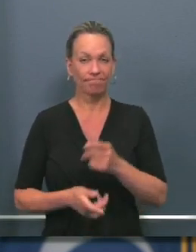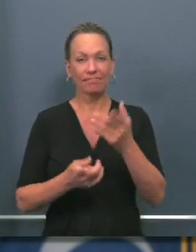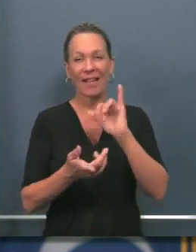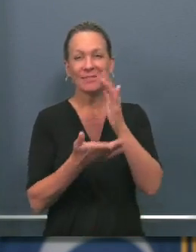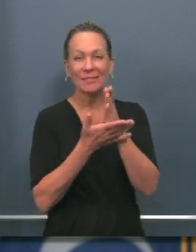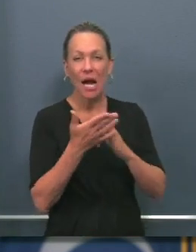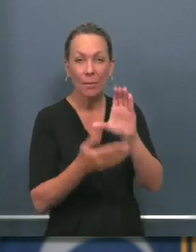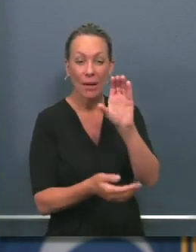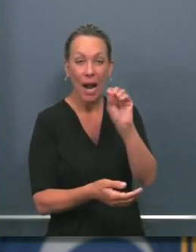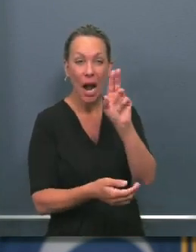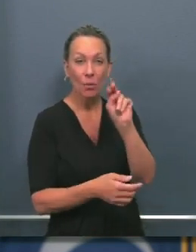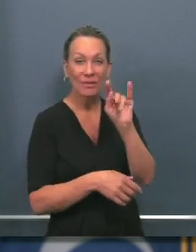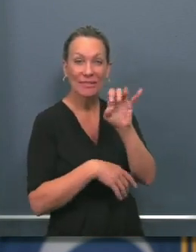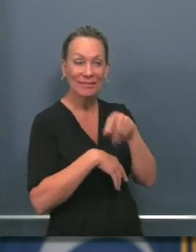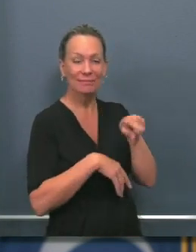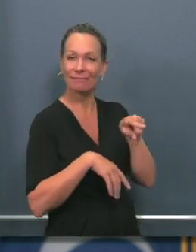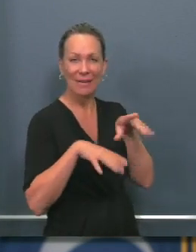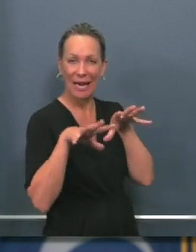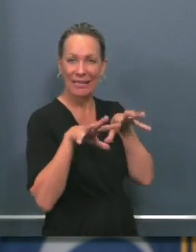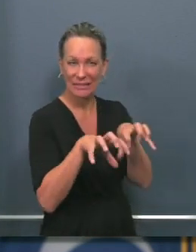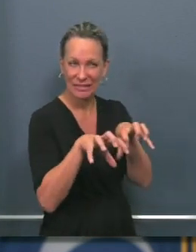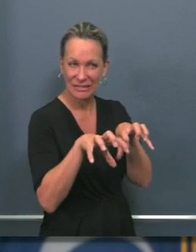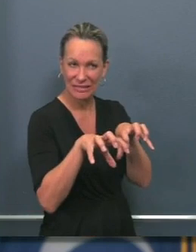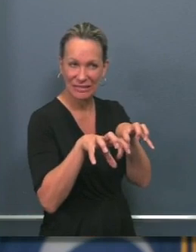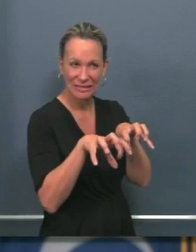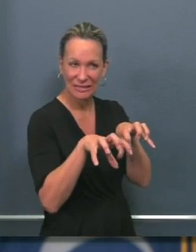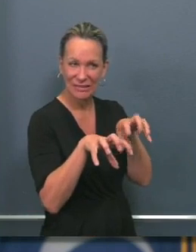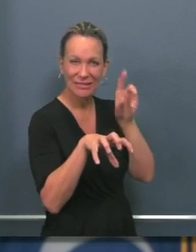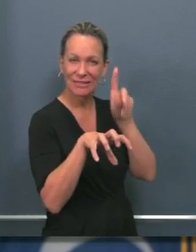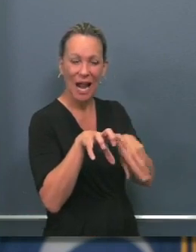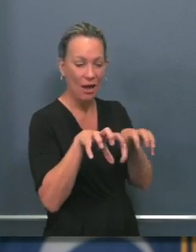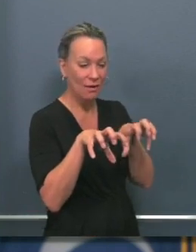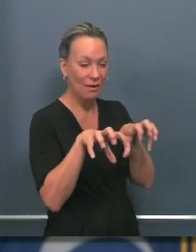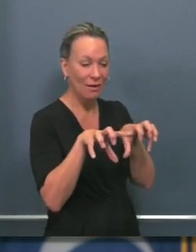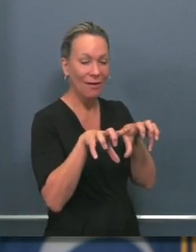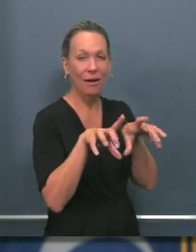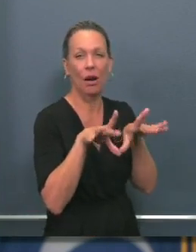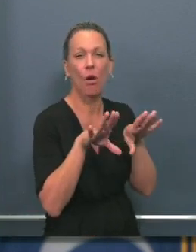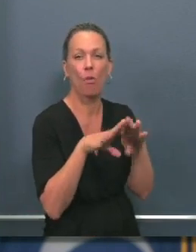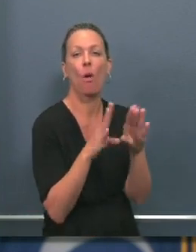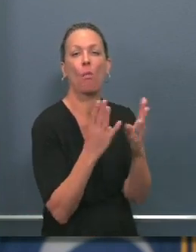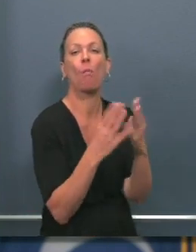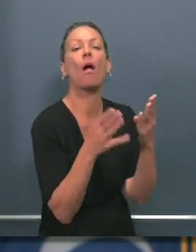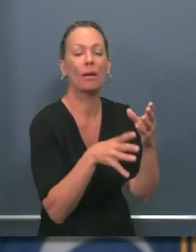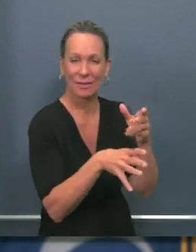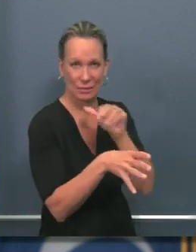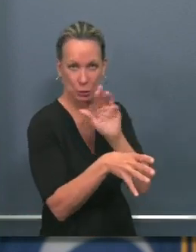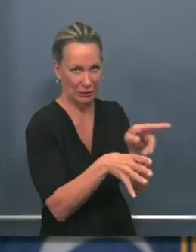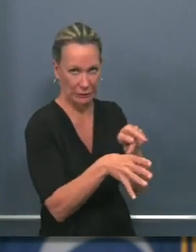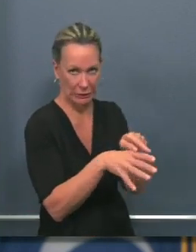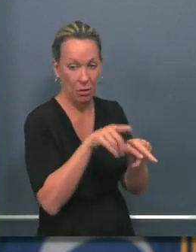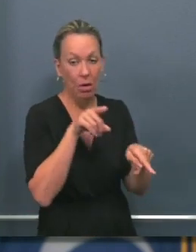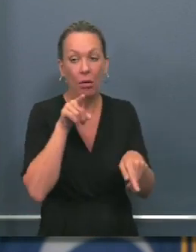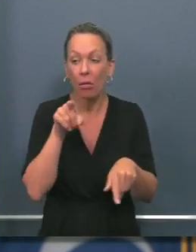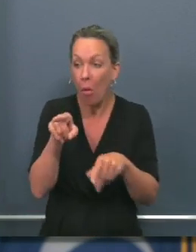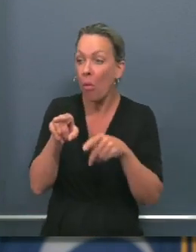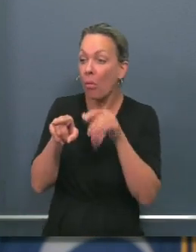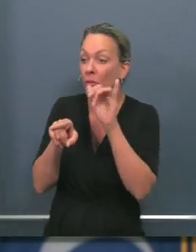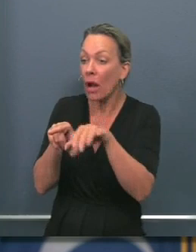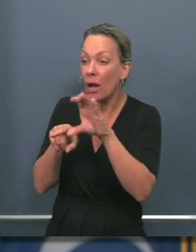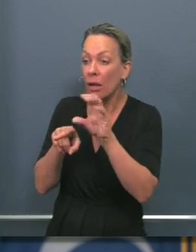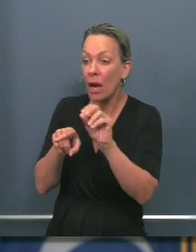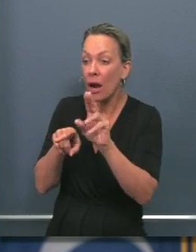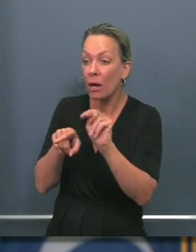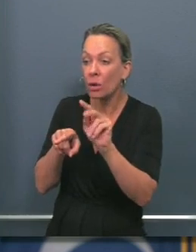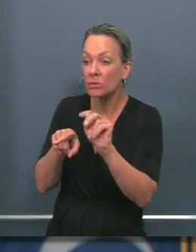phase 3, and we continue to be responsive to those concerns and the needs of those local communities